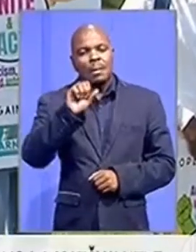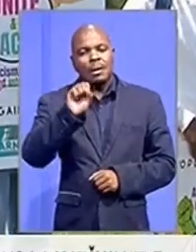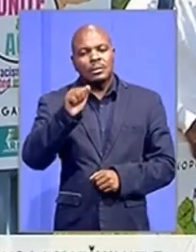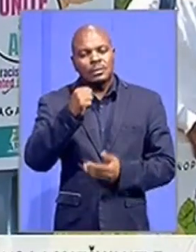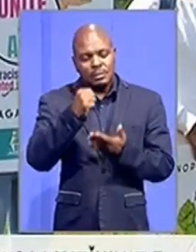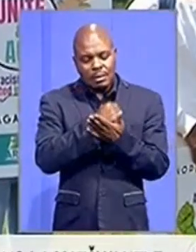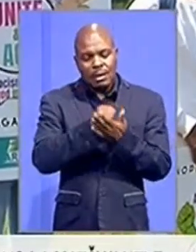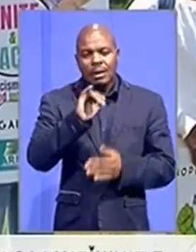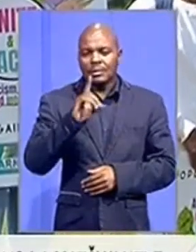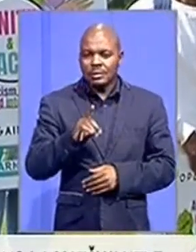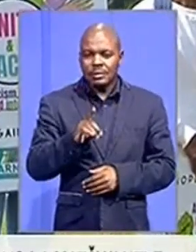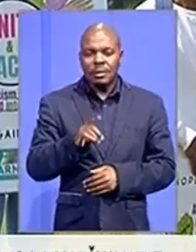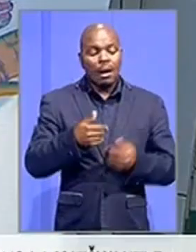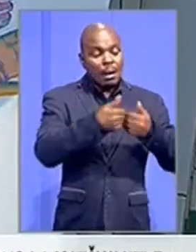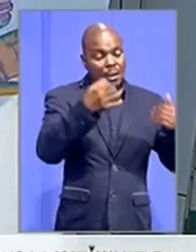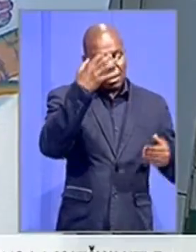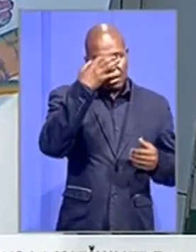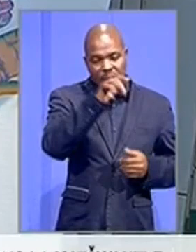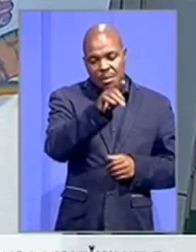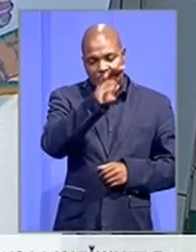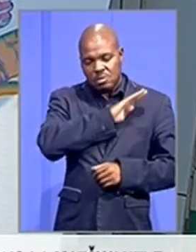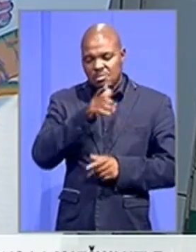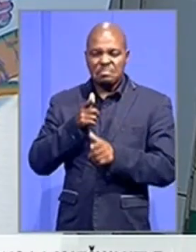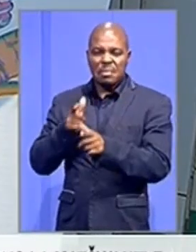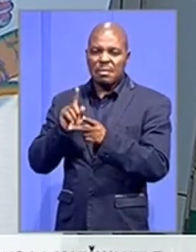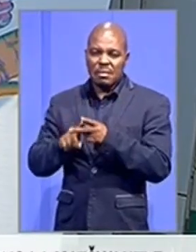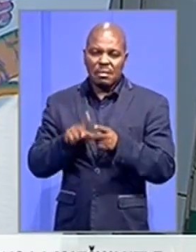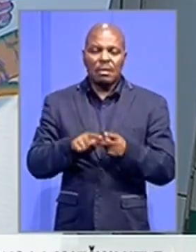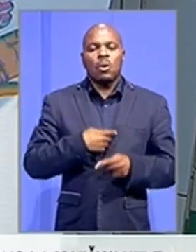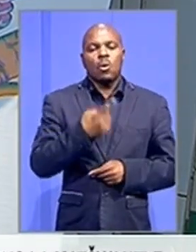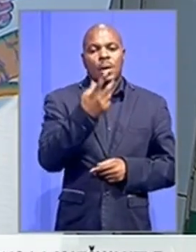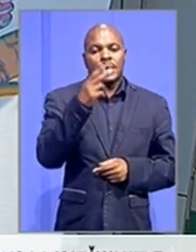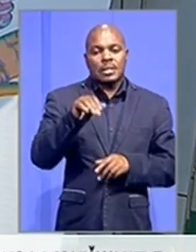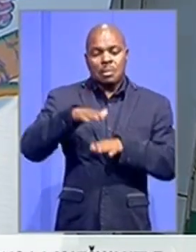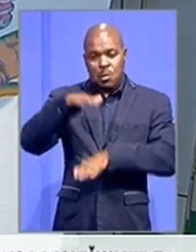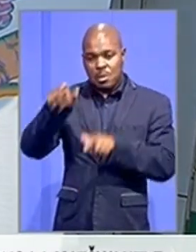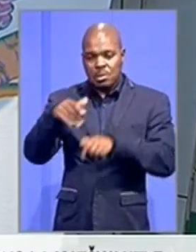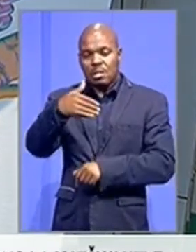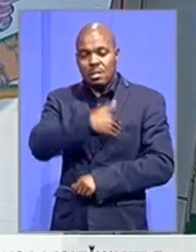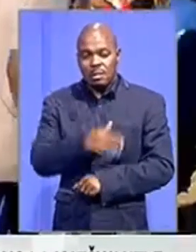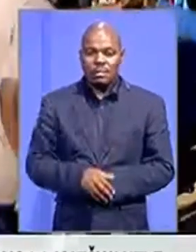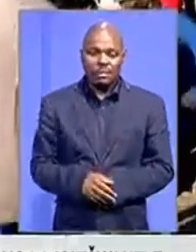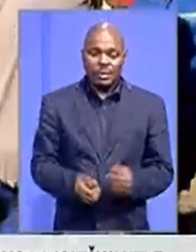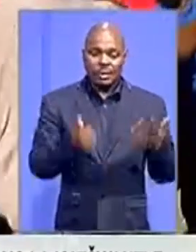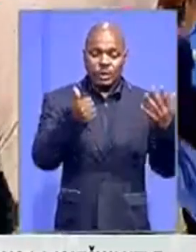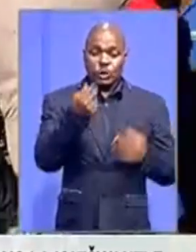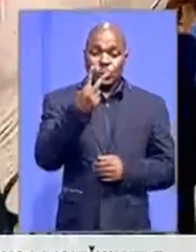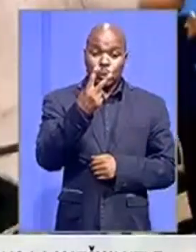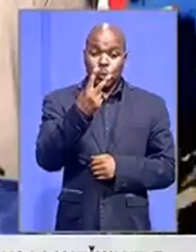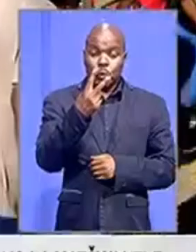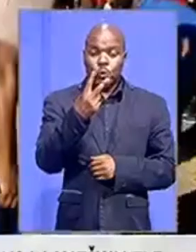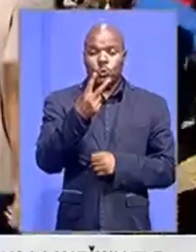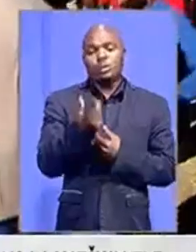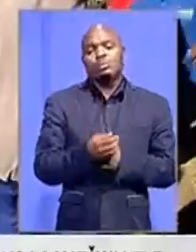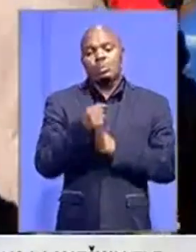mmušo wa apartheid ba bangwe ba legolo masomeseswai ba gobala. Mengwaga e masometshelapedi morago ga moo